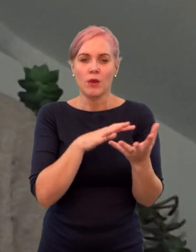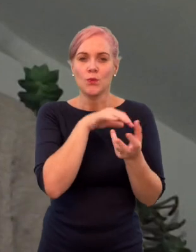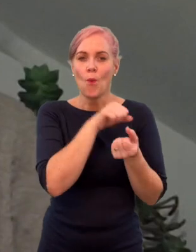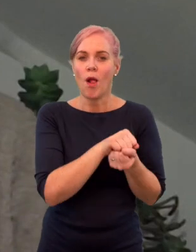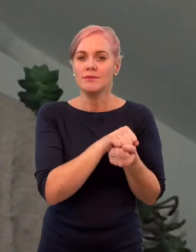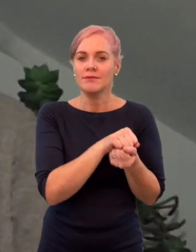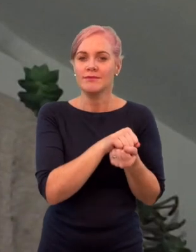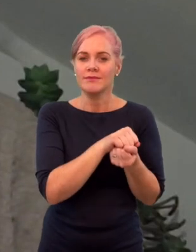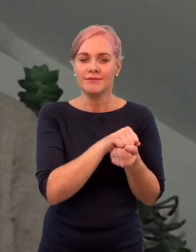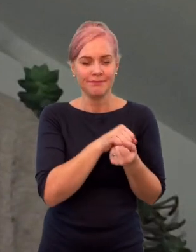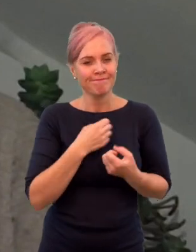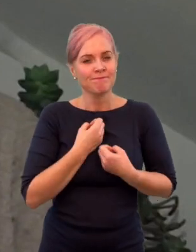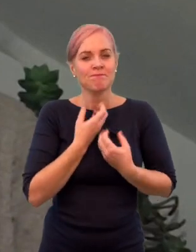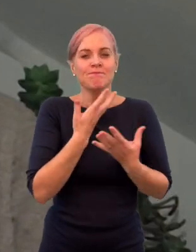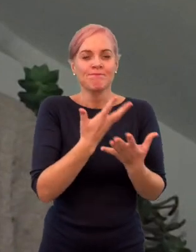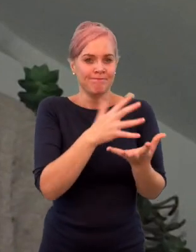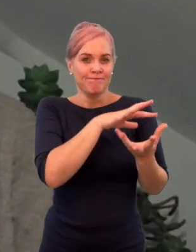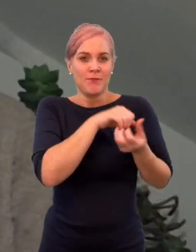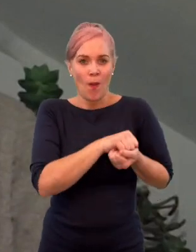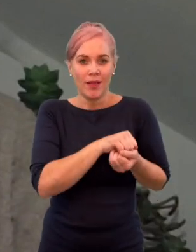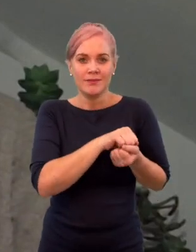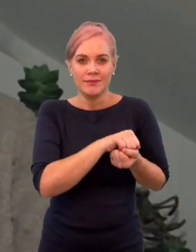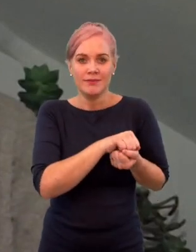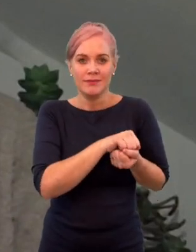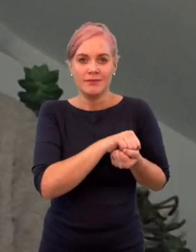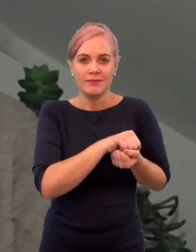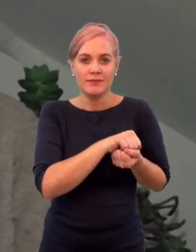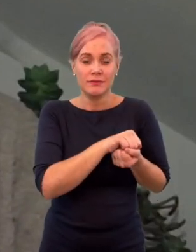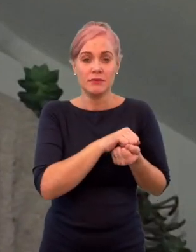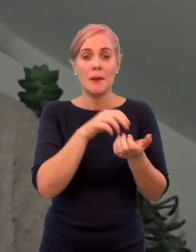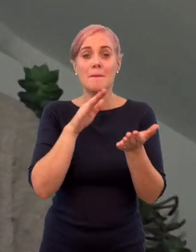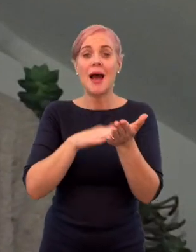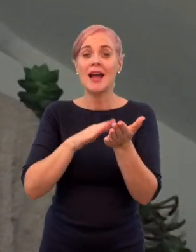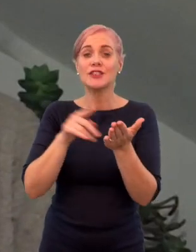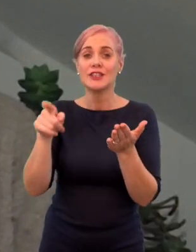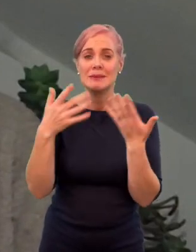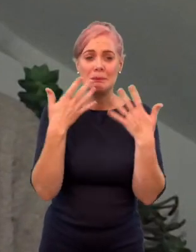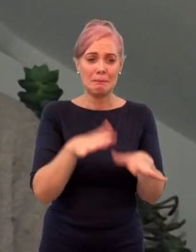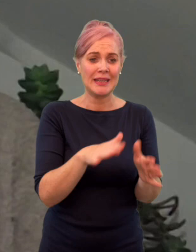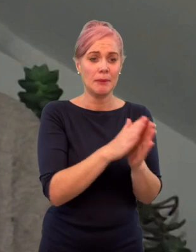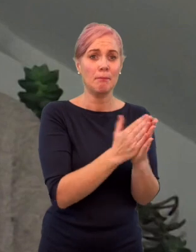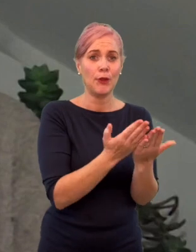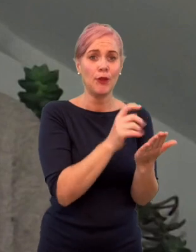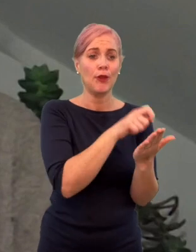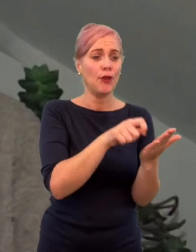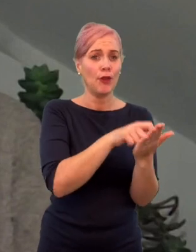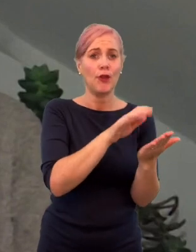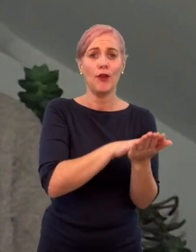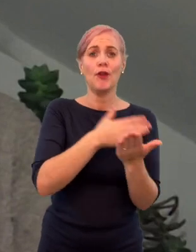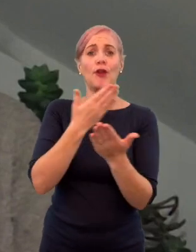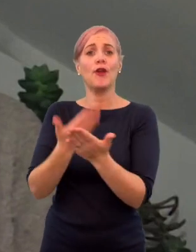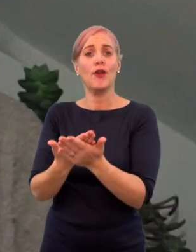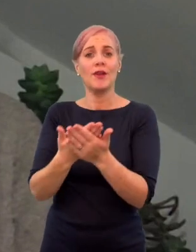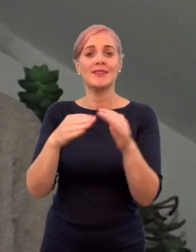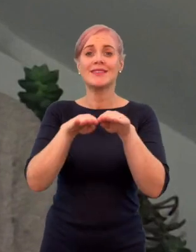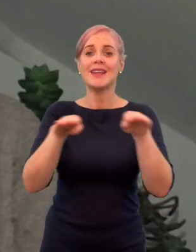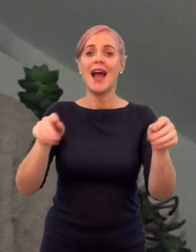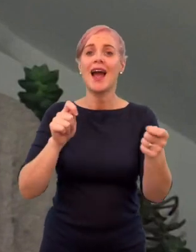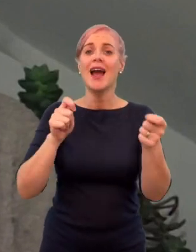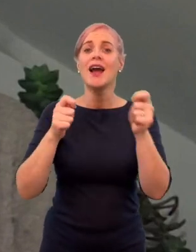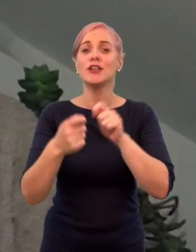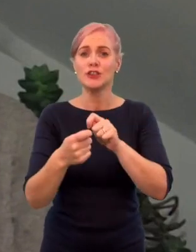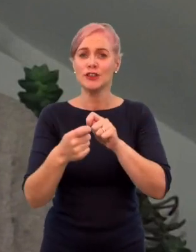my aim really was to hold on to the lyricism of that, the way Manjeet's been able to write it. And the,